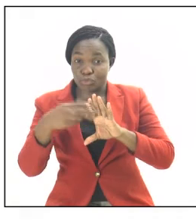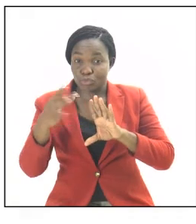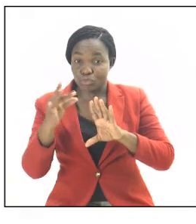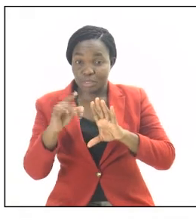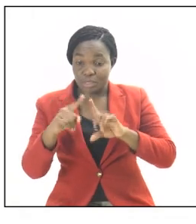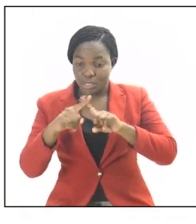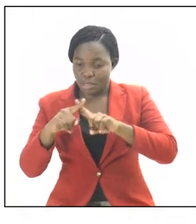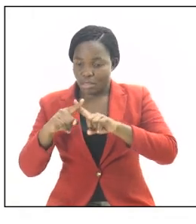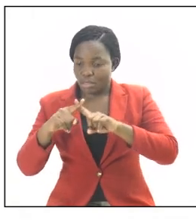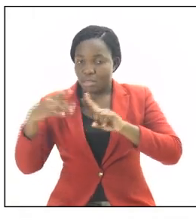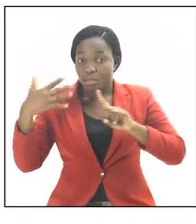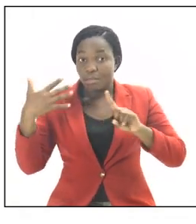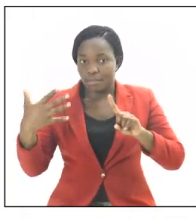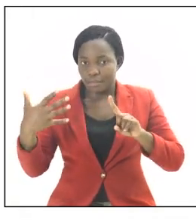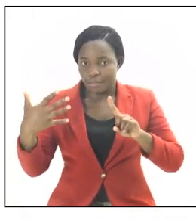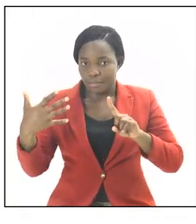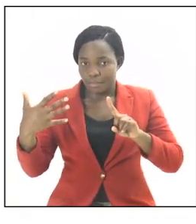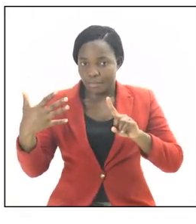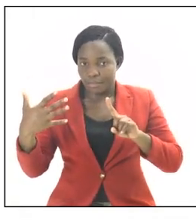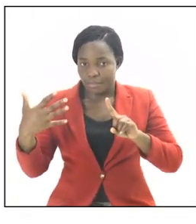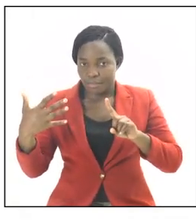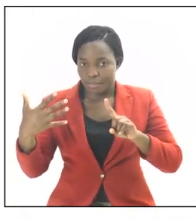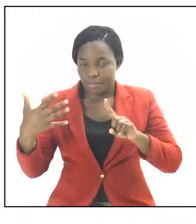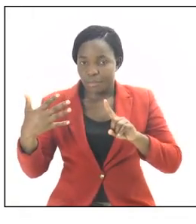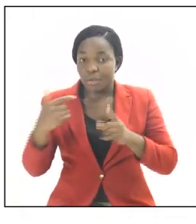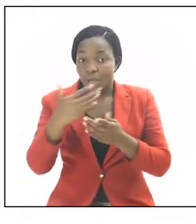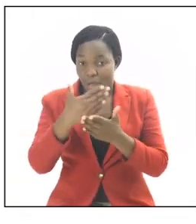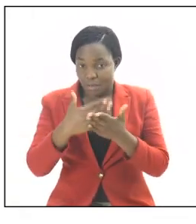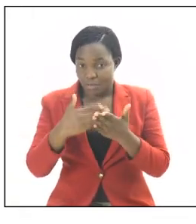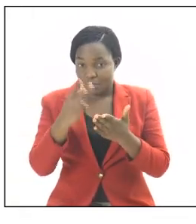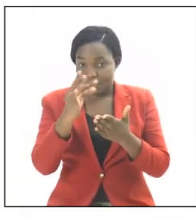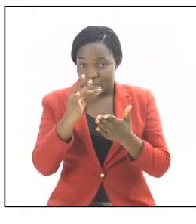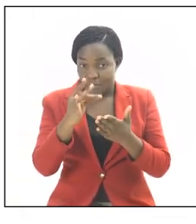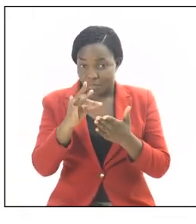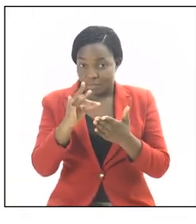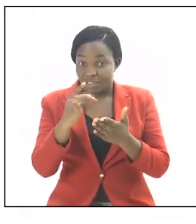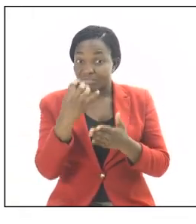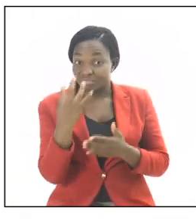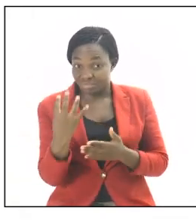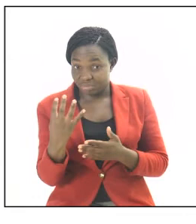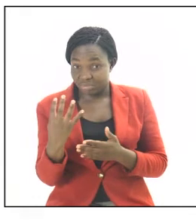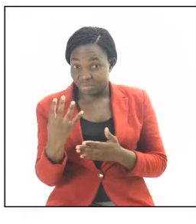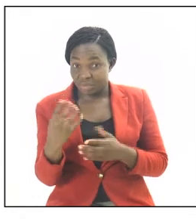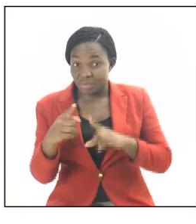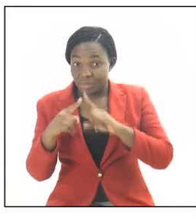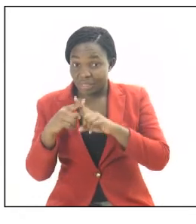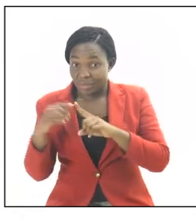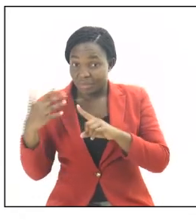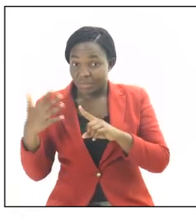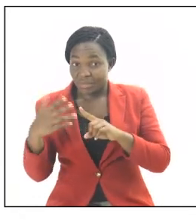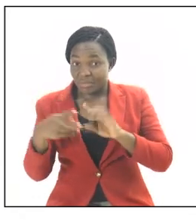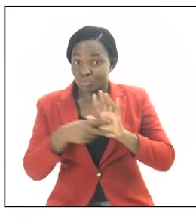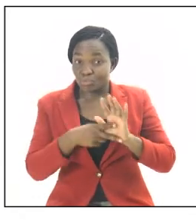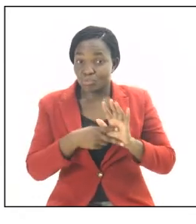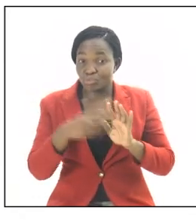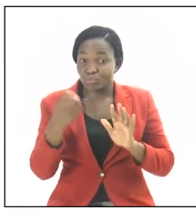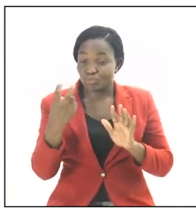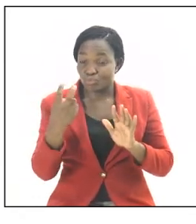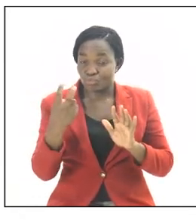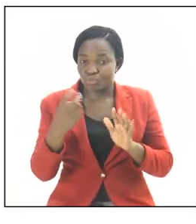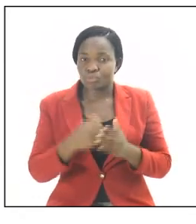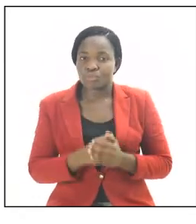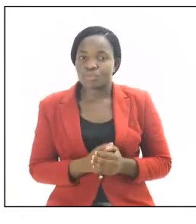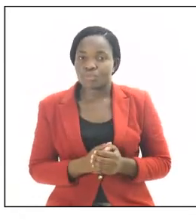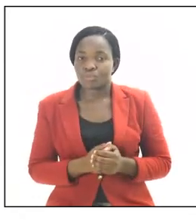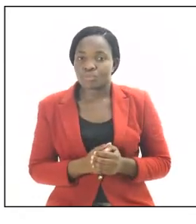5. Half of 8 is of course 4, times 5 is 20. The answer